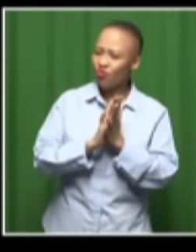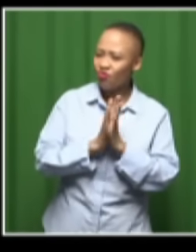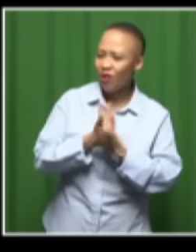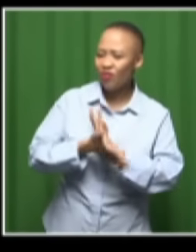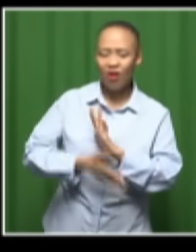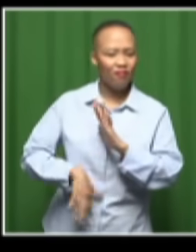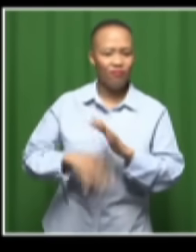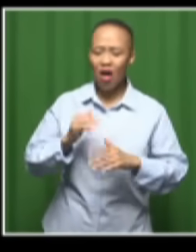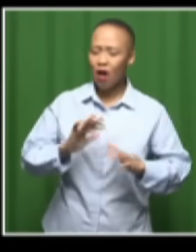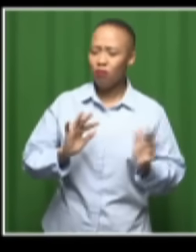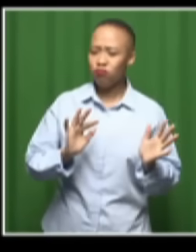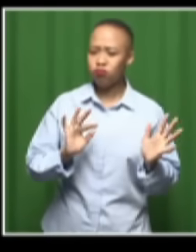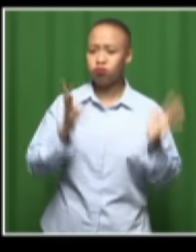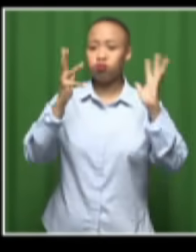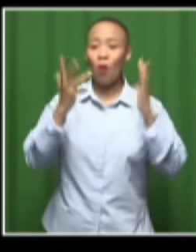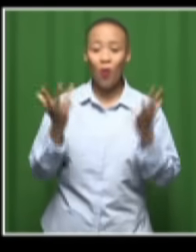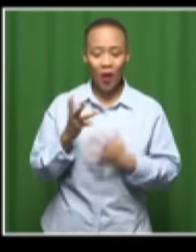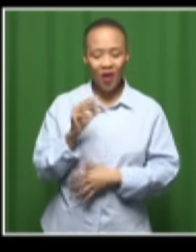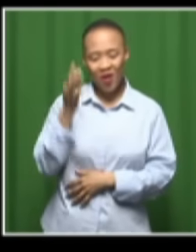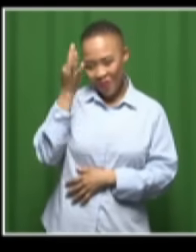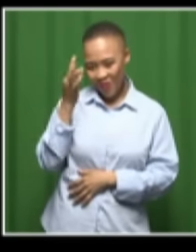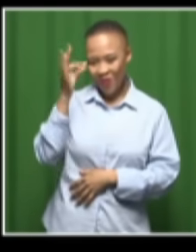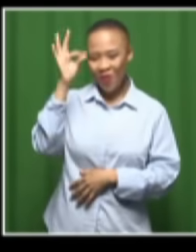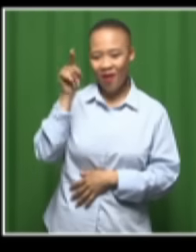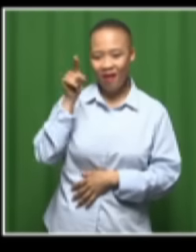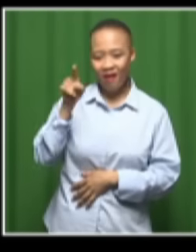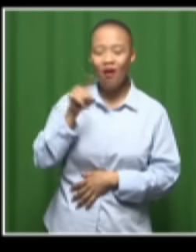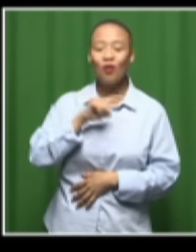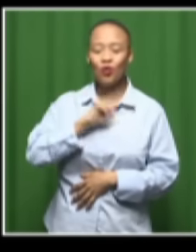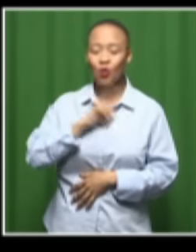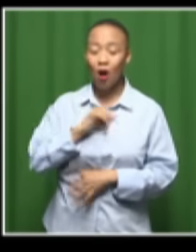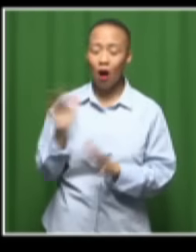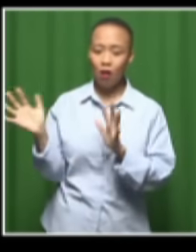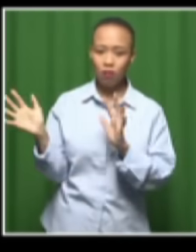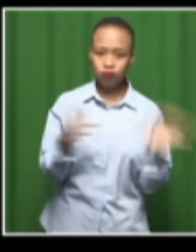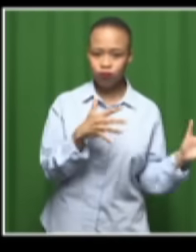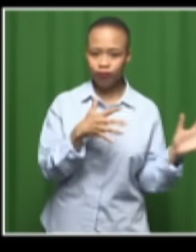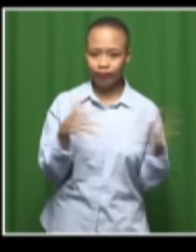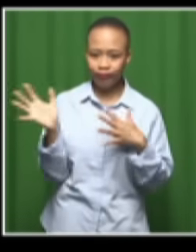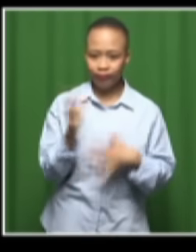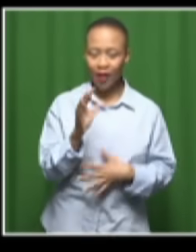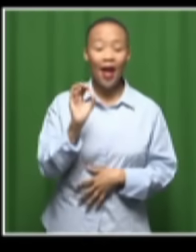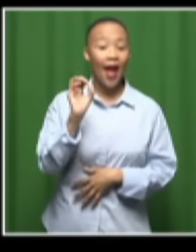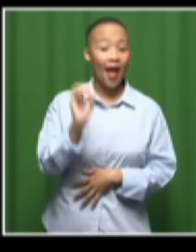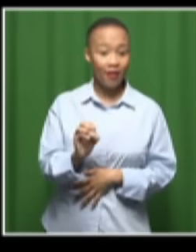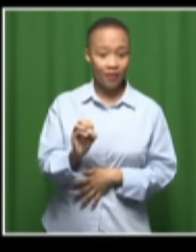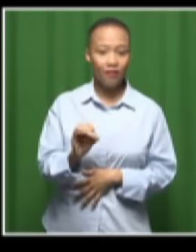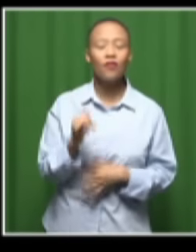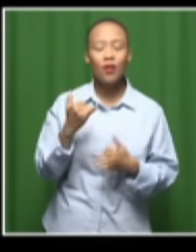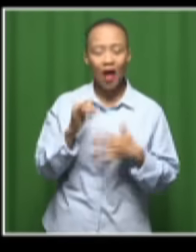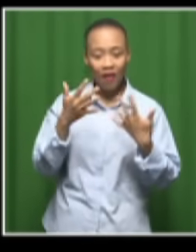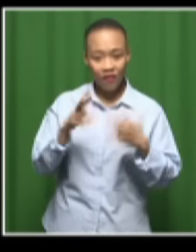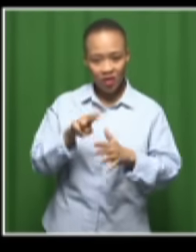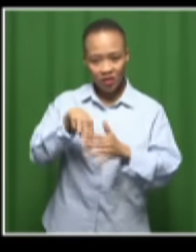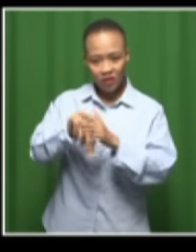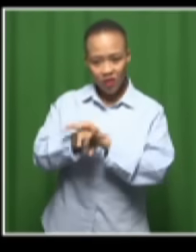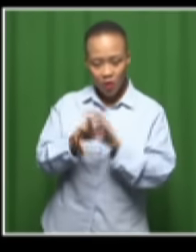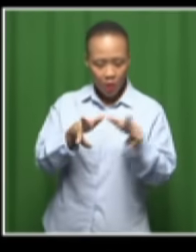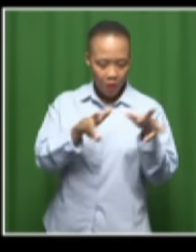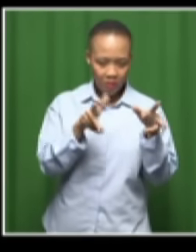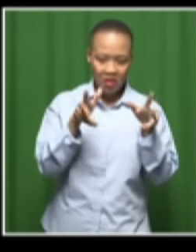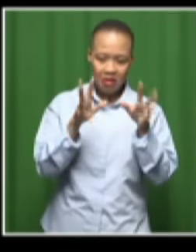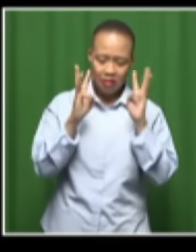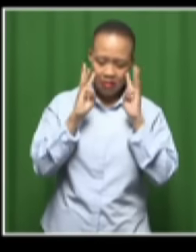to these strong winds associated with a storm. And I mean, I'm just looking at some of the footage, and terrible. So I hope everybody's okay,